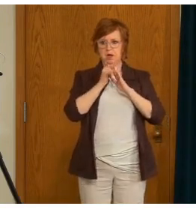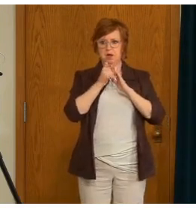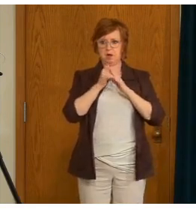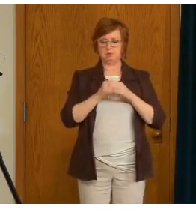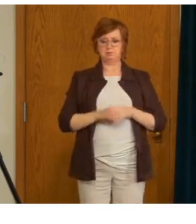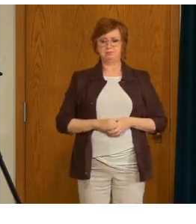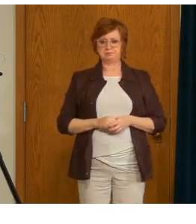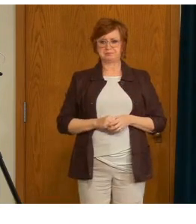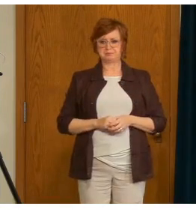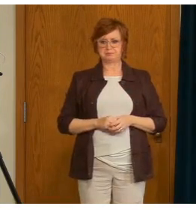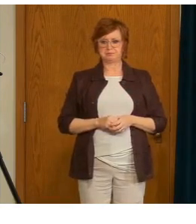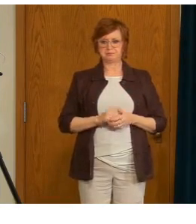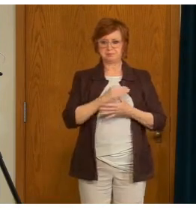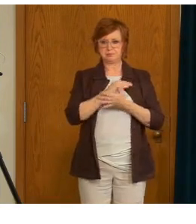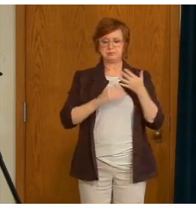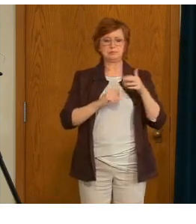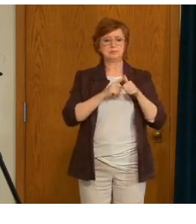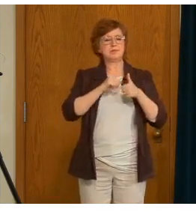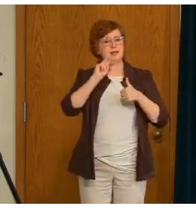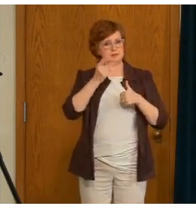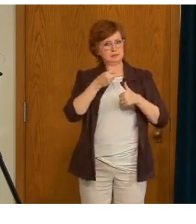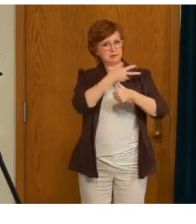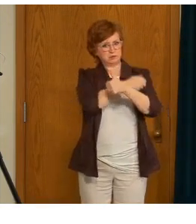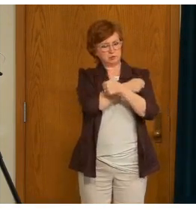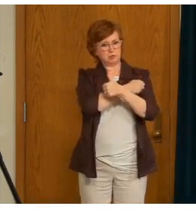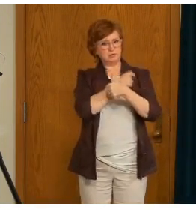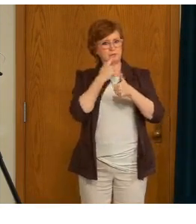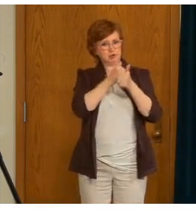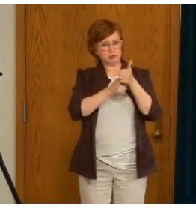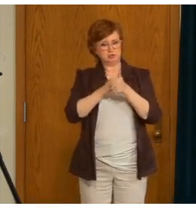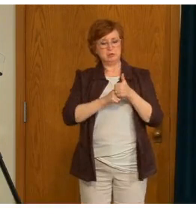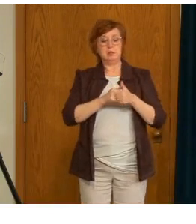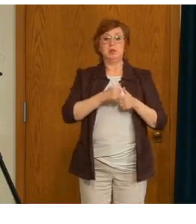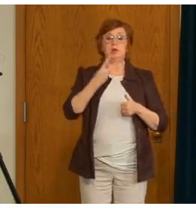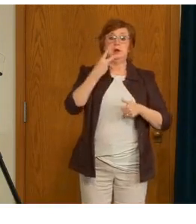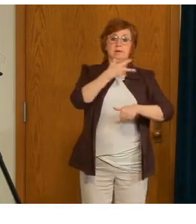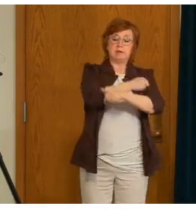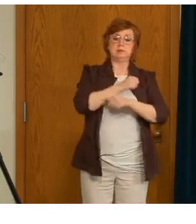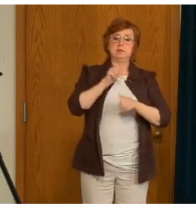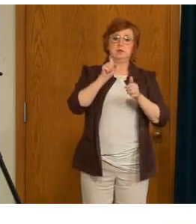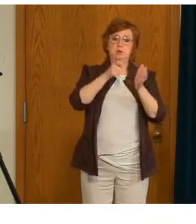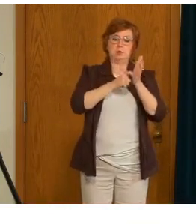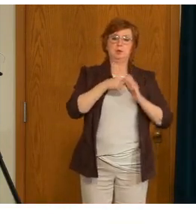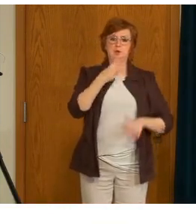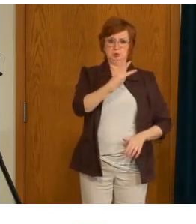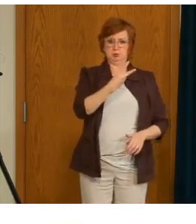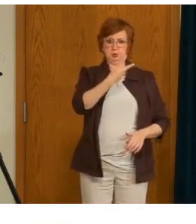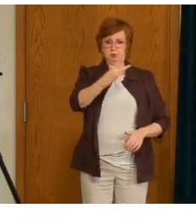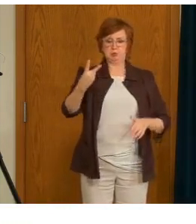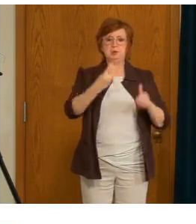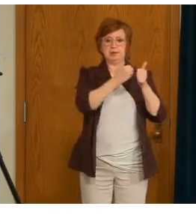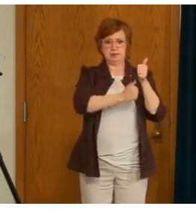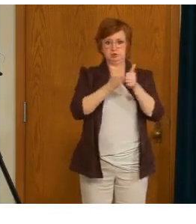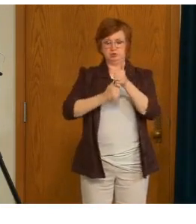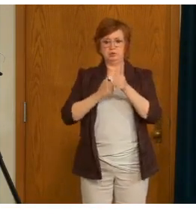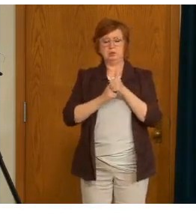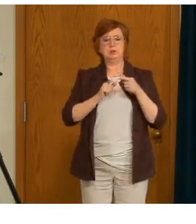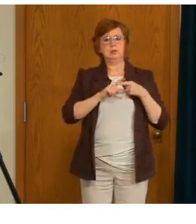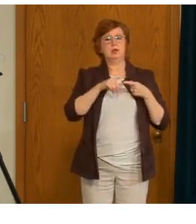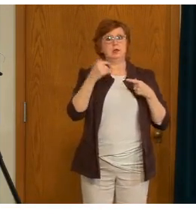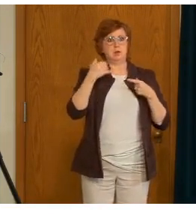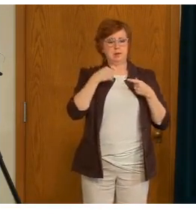is through our second dose strategy. 2 doses of vaccines currently being administered in Saskatchewan.